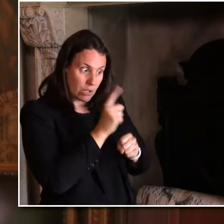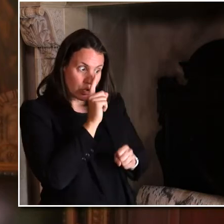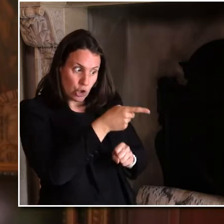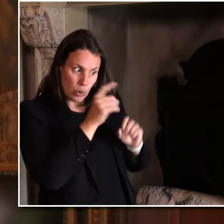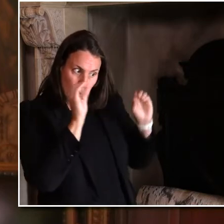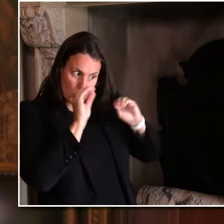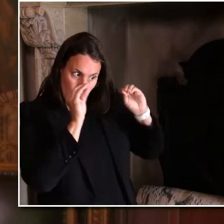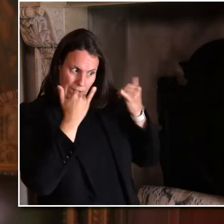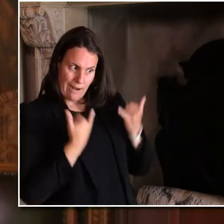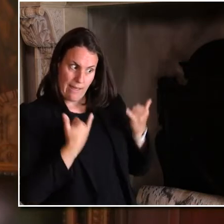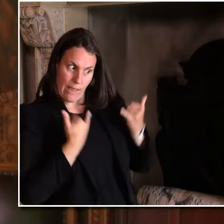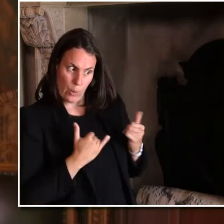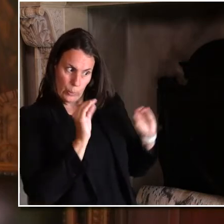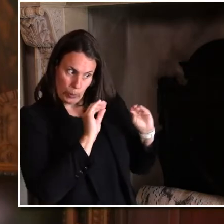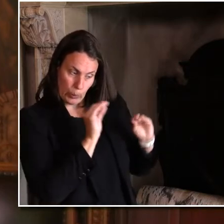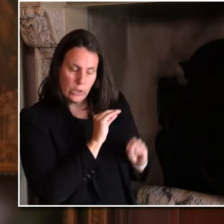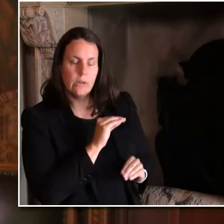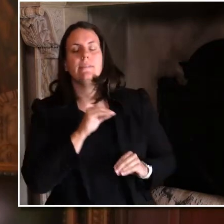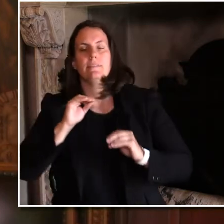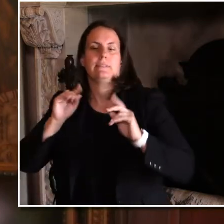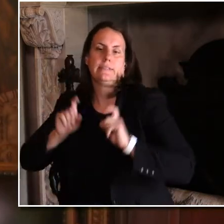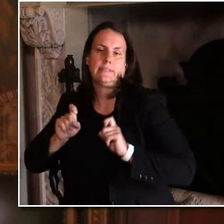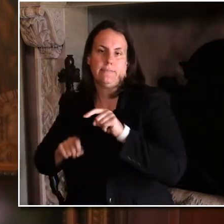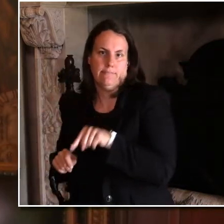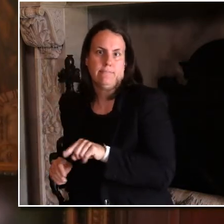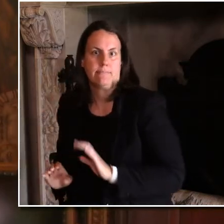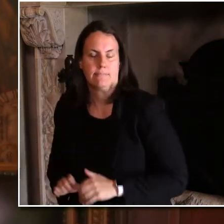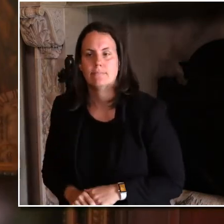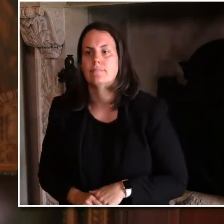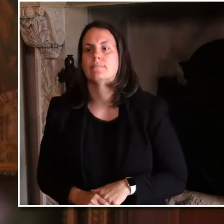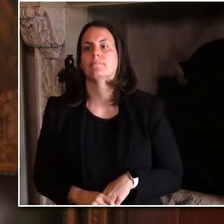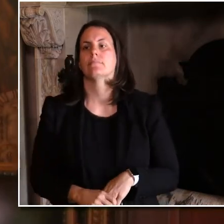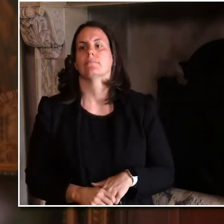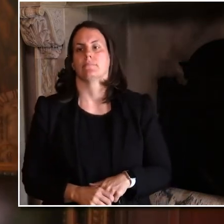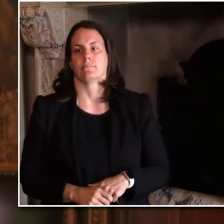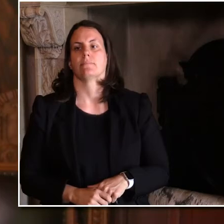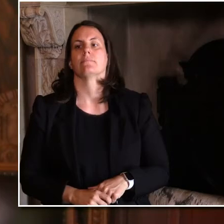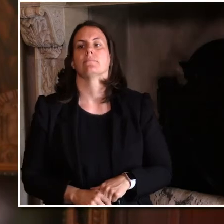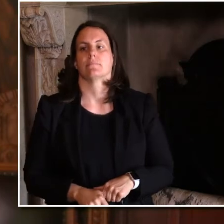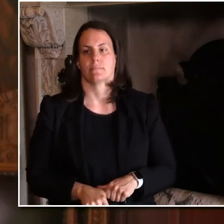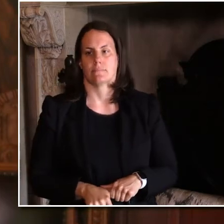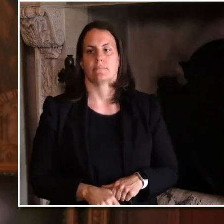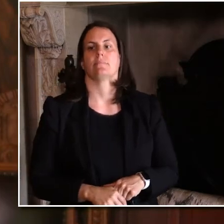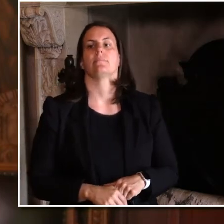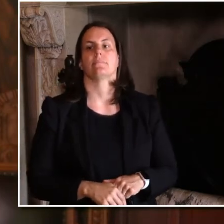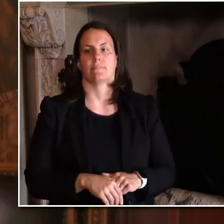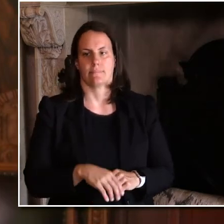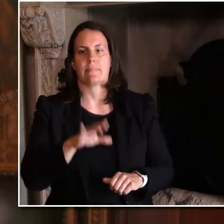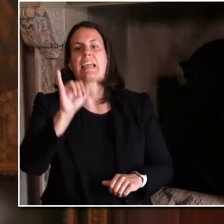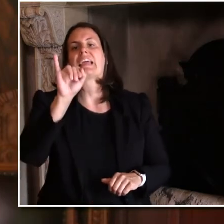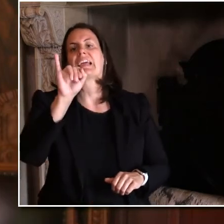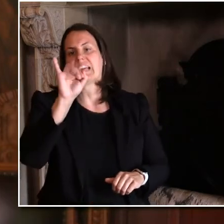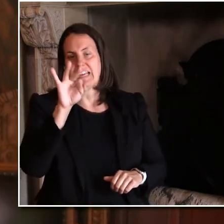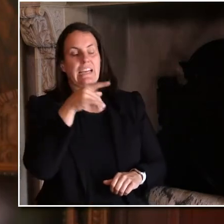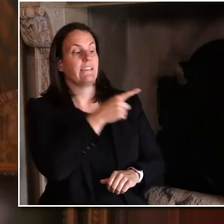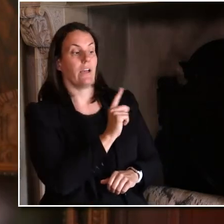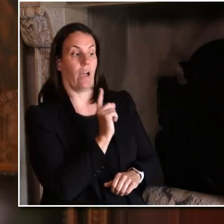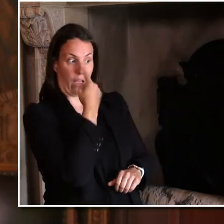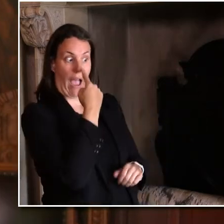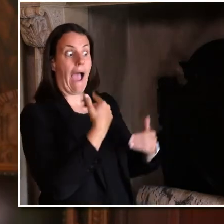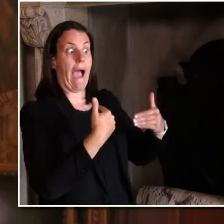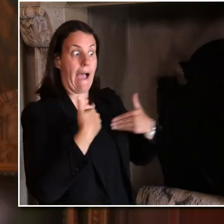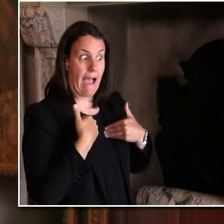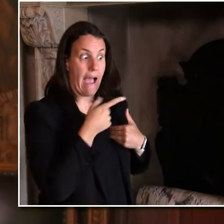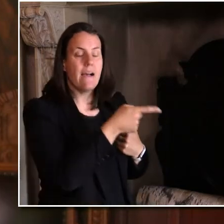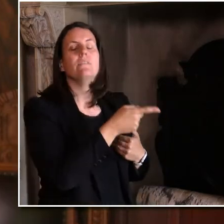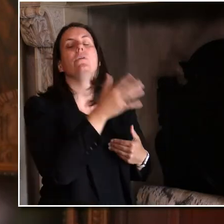the population level. We're not doing it necessarily to evaluate, to give people medical advice, and specifically